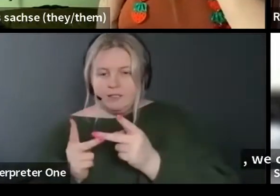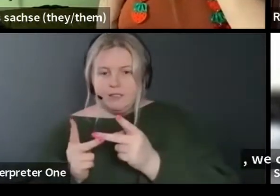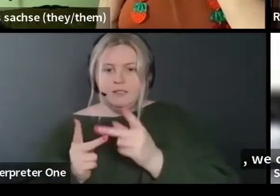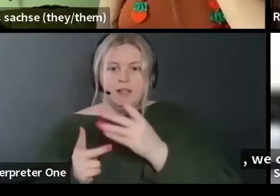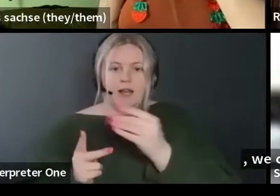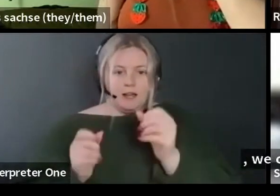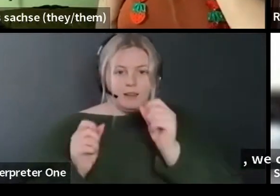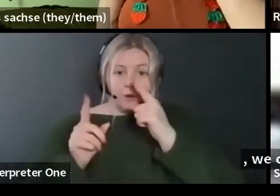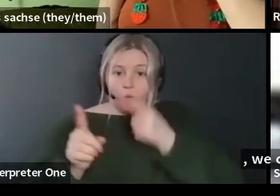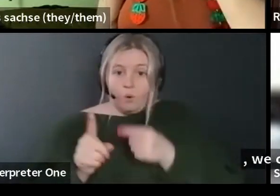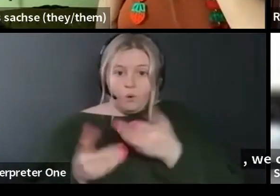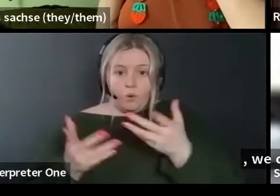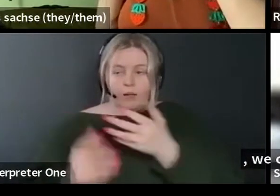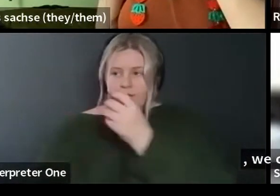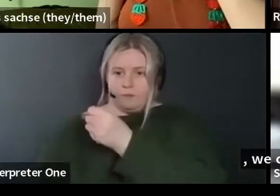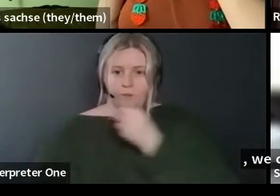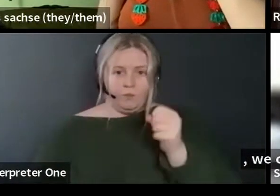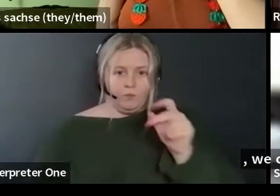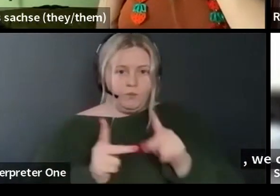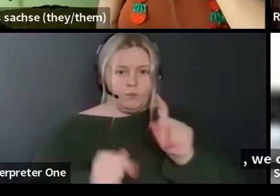well.